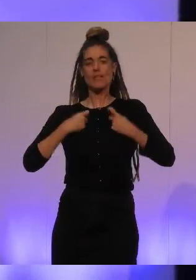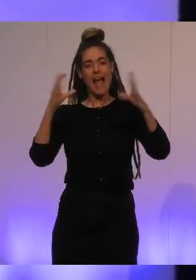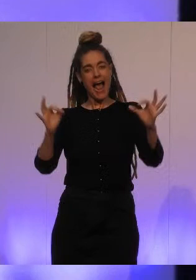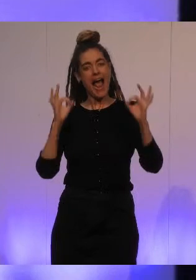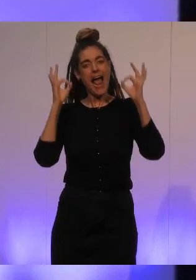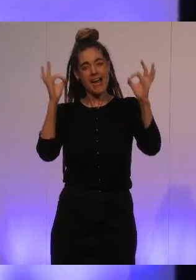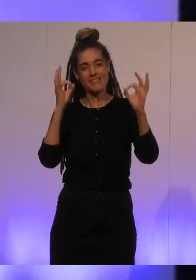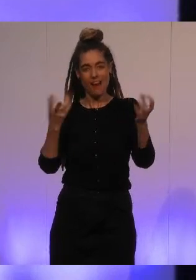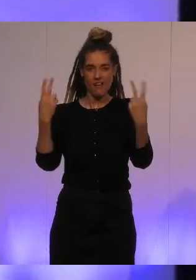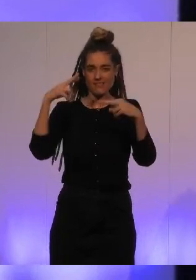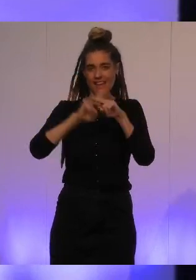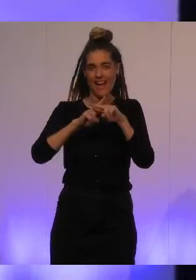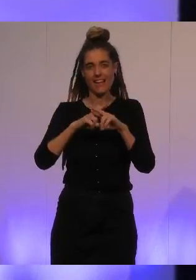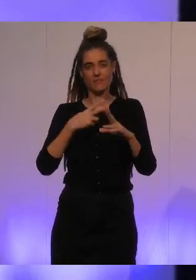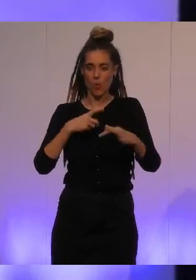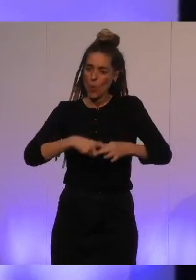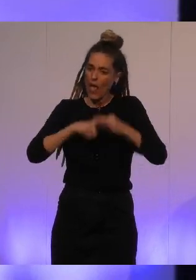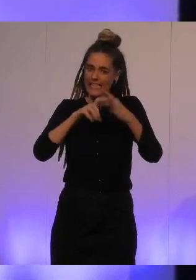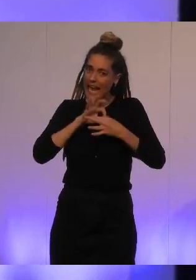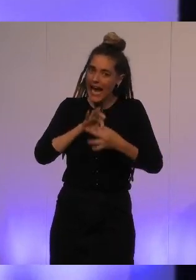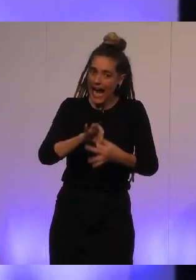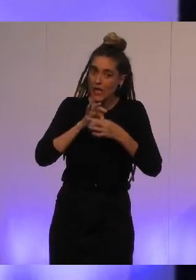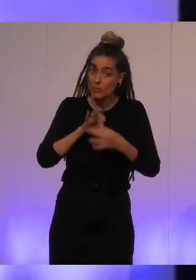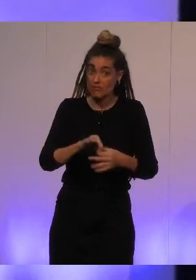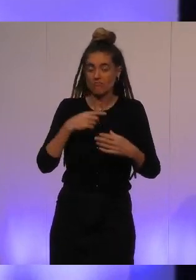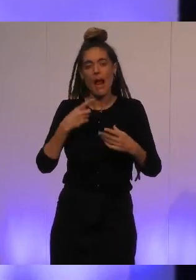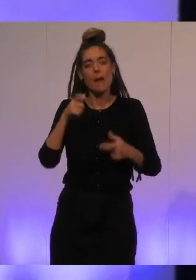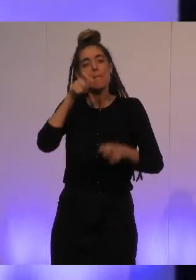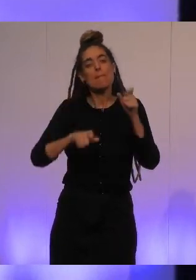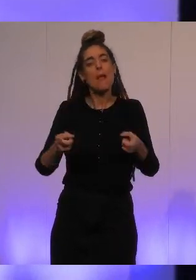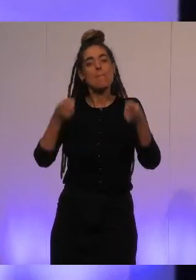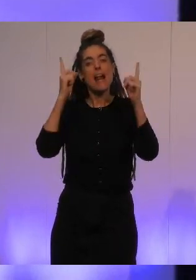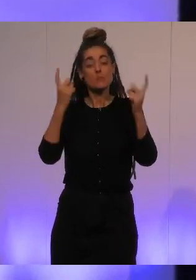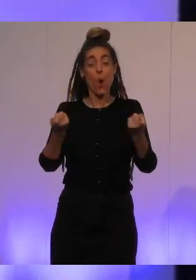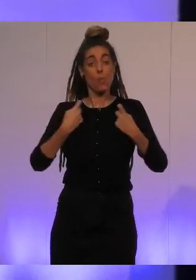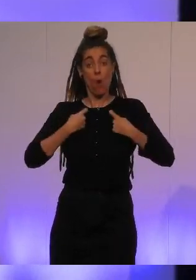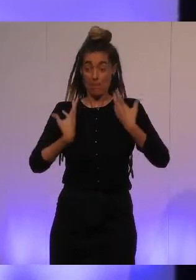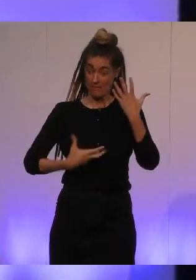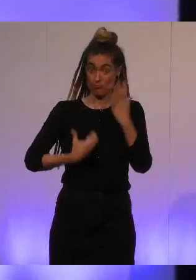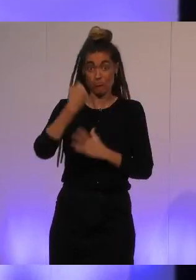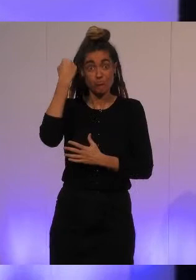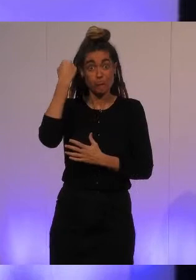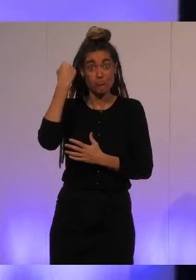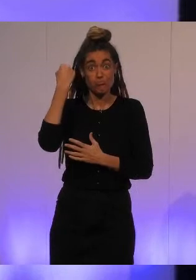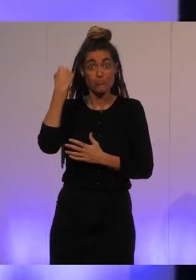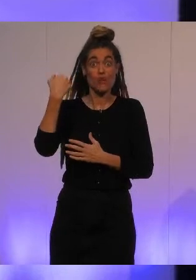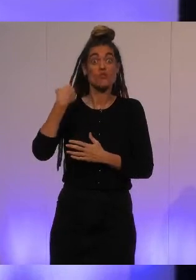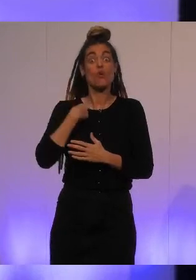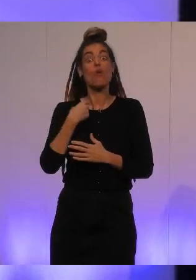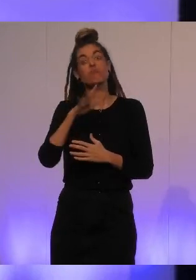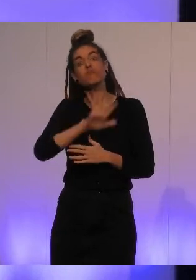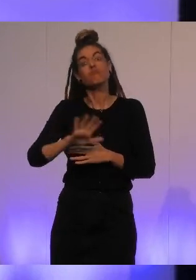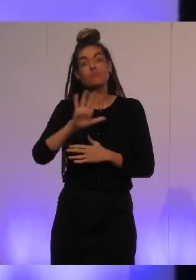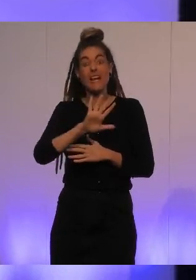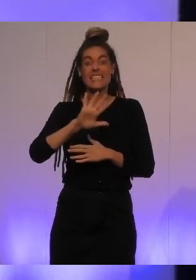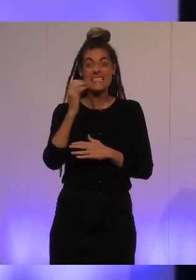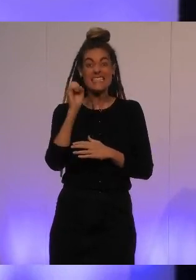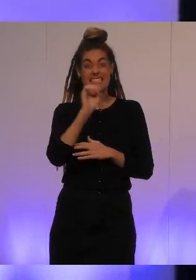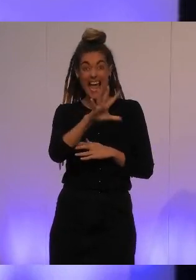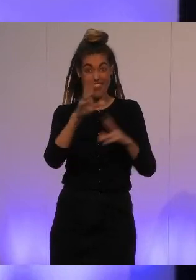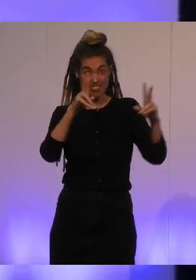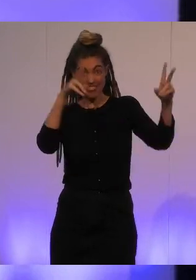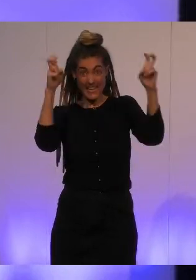the Healthcare People Management Awards. Our staff survey results were above average in 9 out of the 10 themes, with